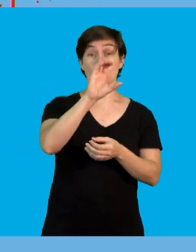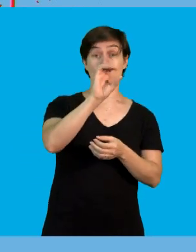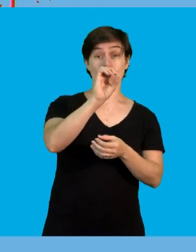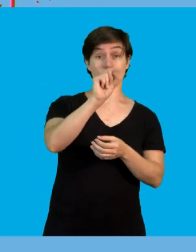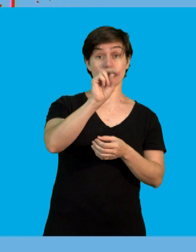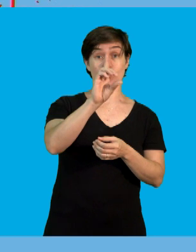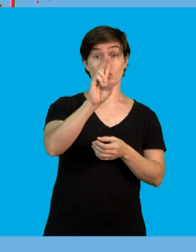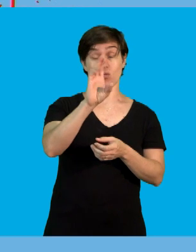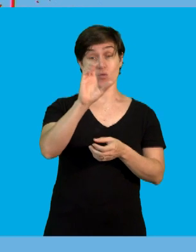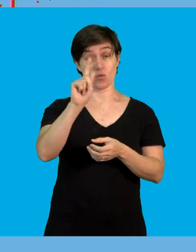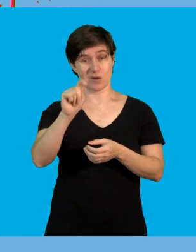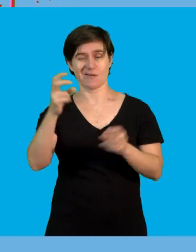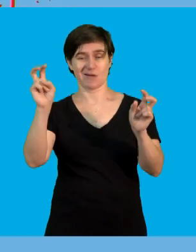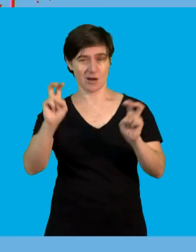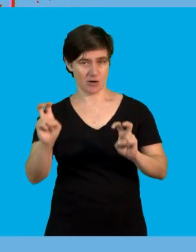electricity.